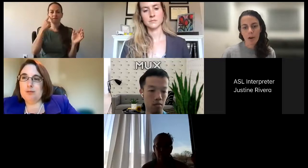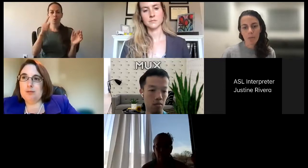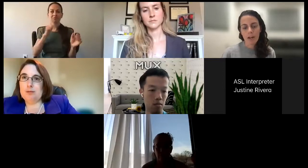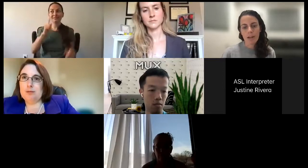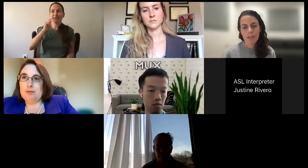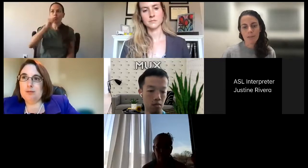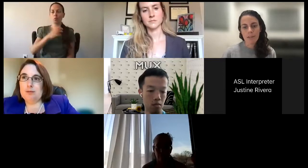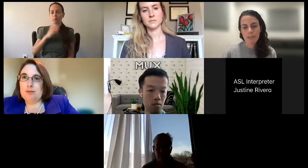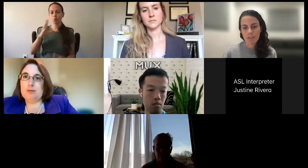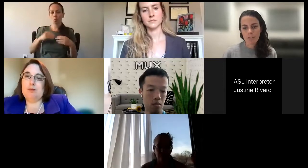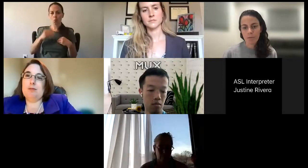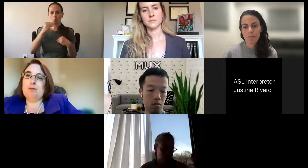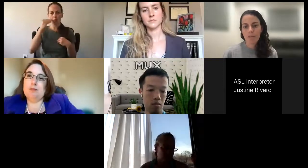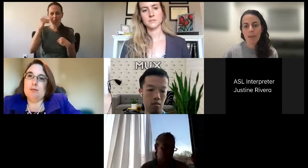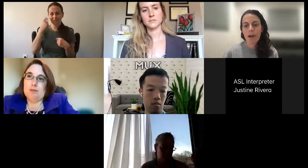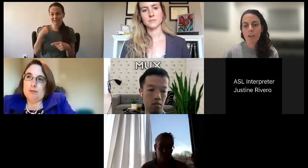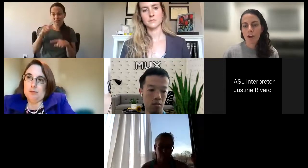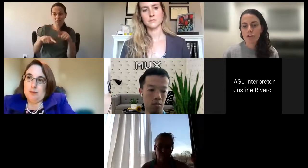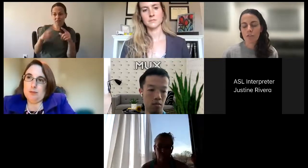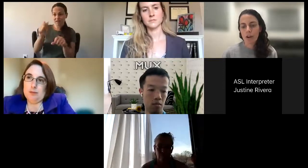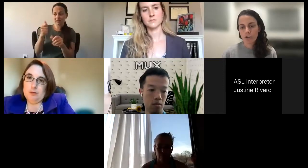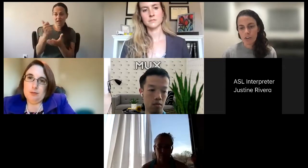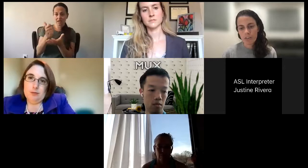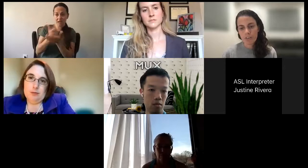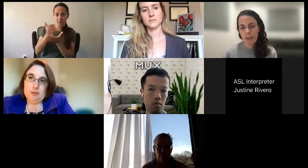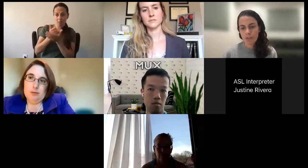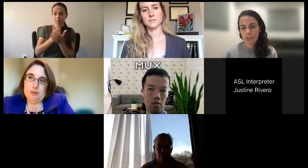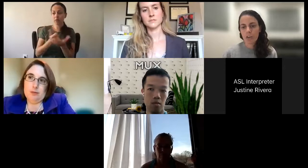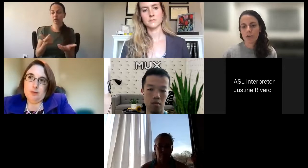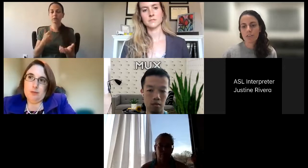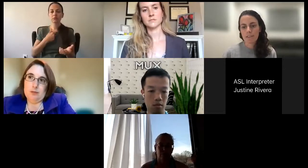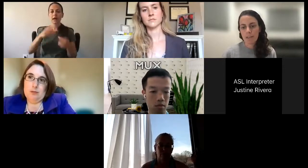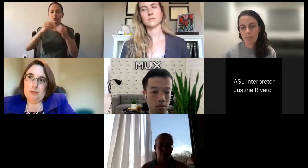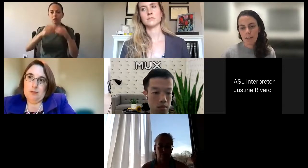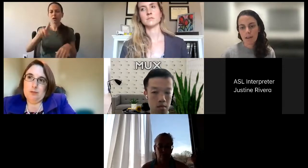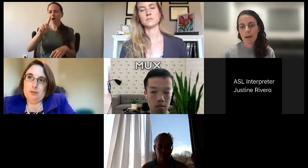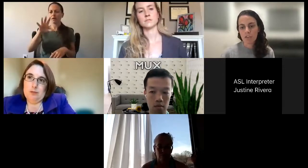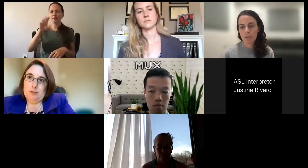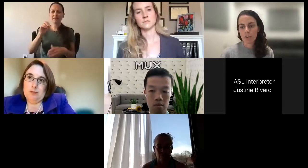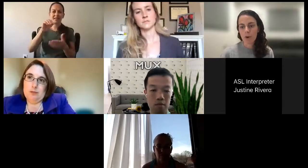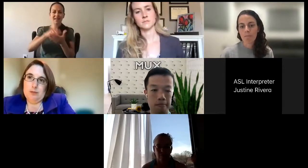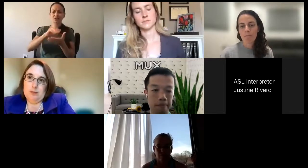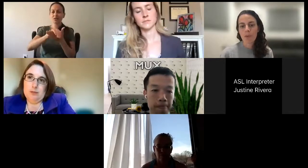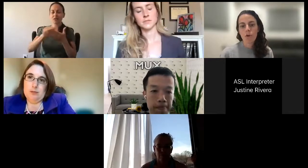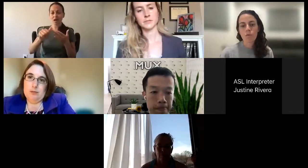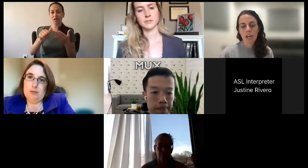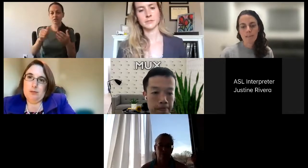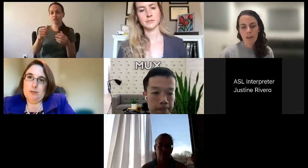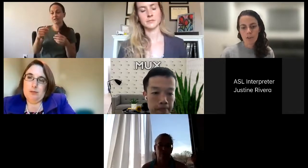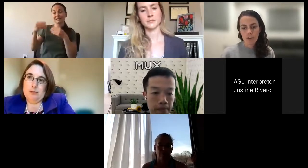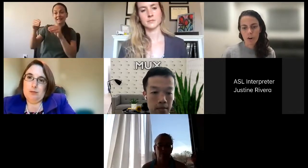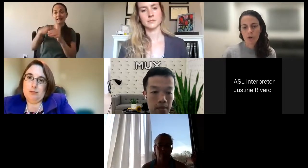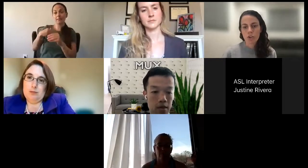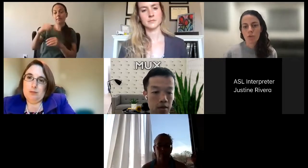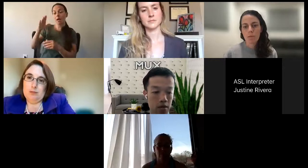get help that I need to be successful. I lost over $150,000 in selling my late husband's home, which adds